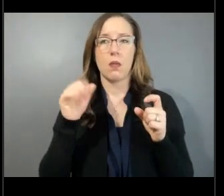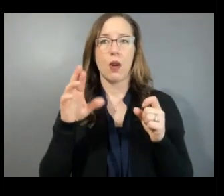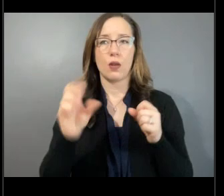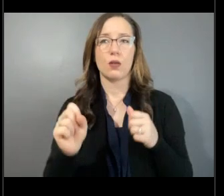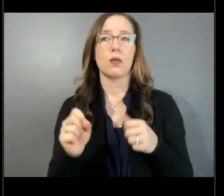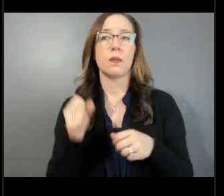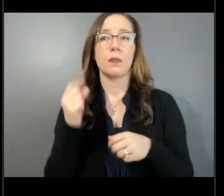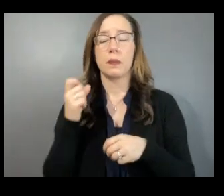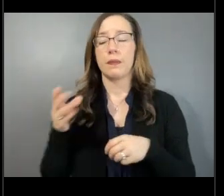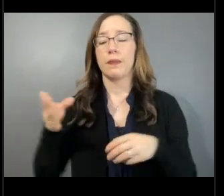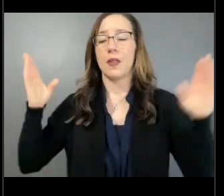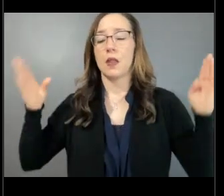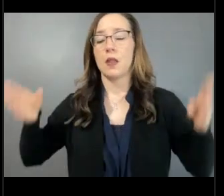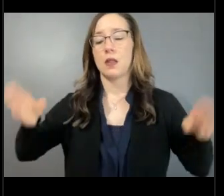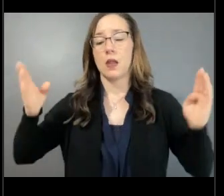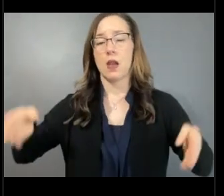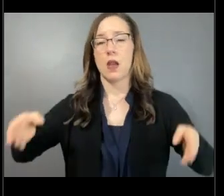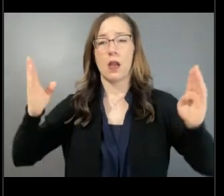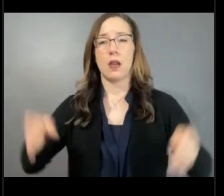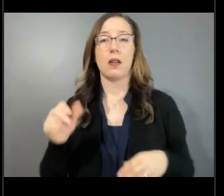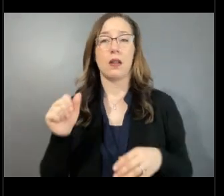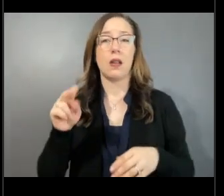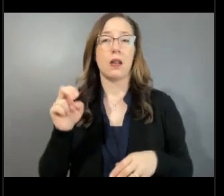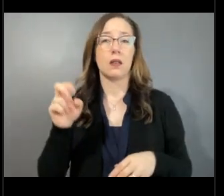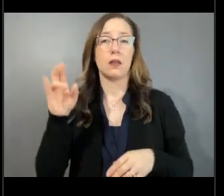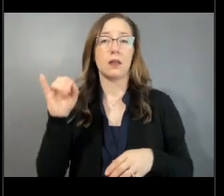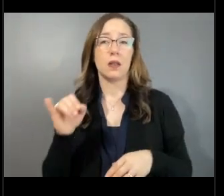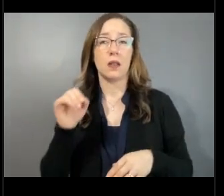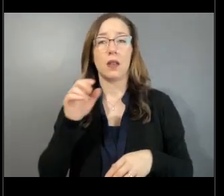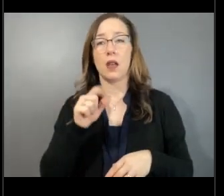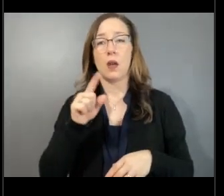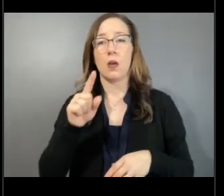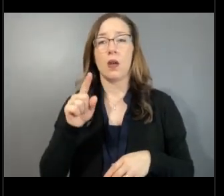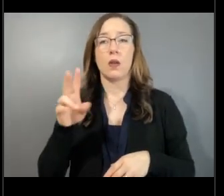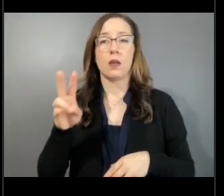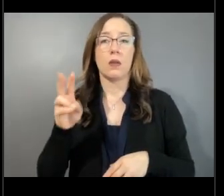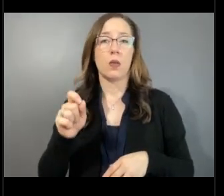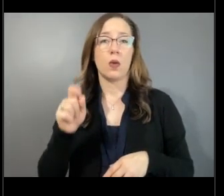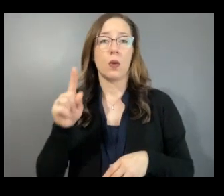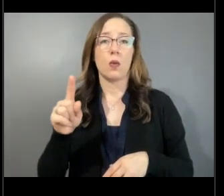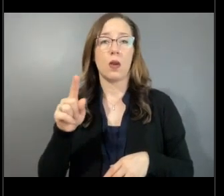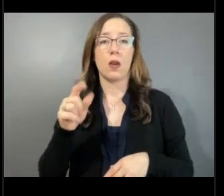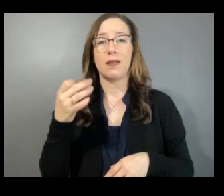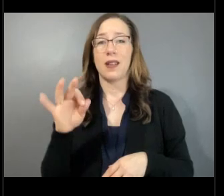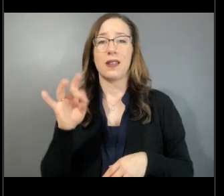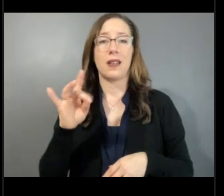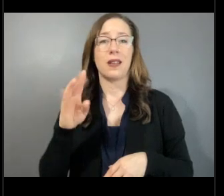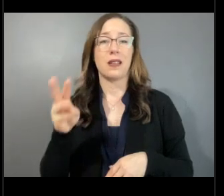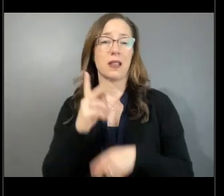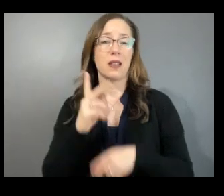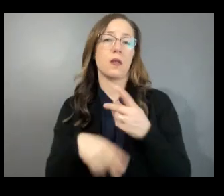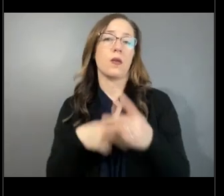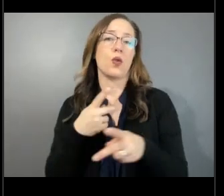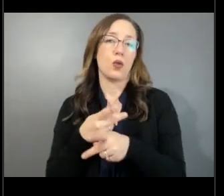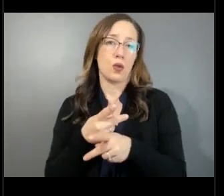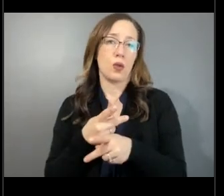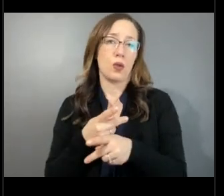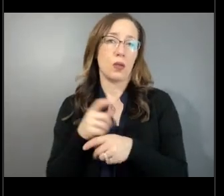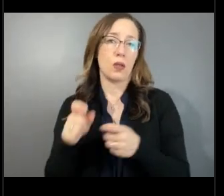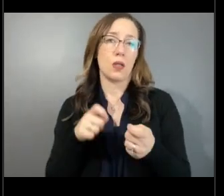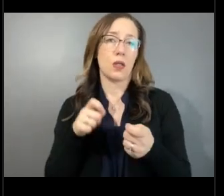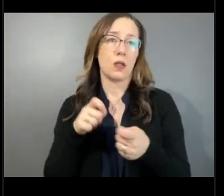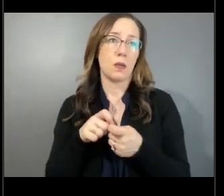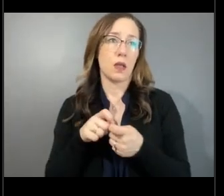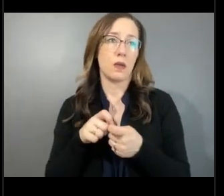side walls, ANSI A117.1, the 1986 version,